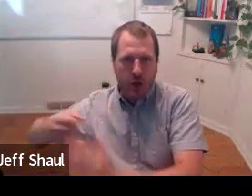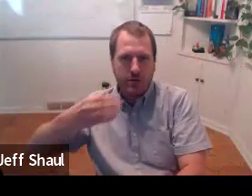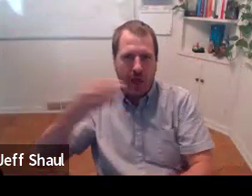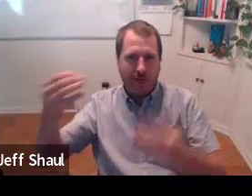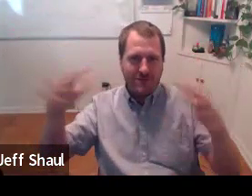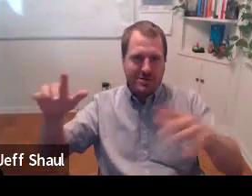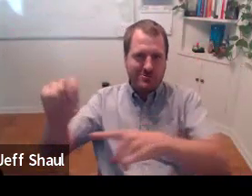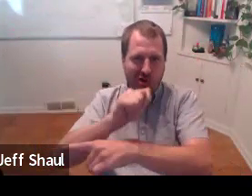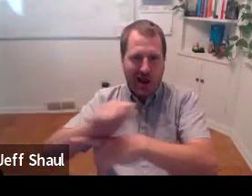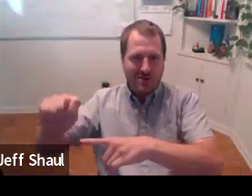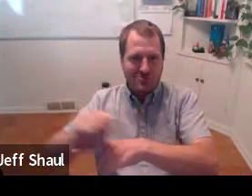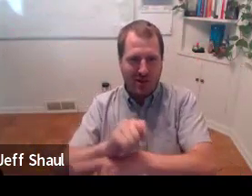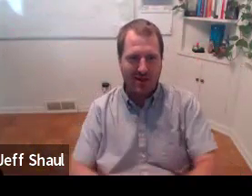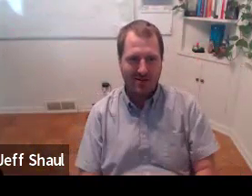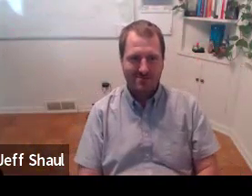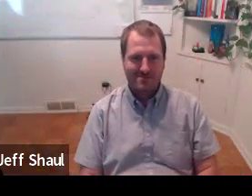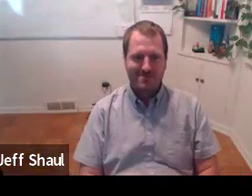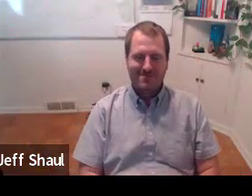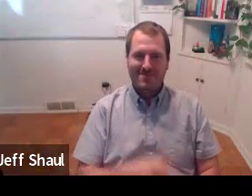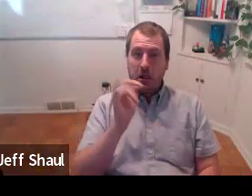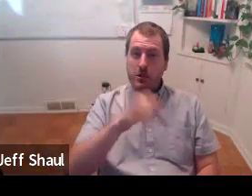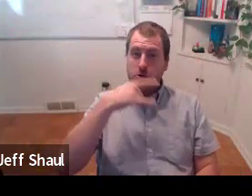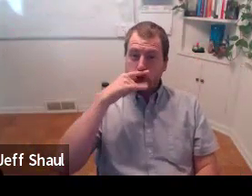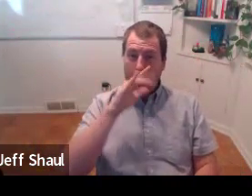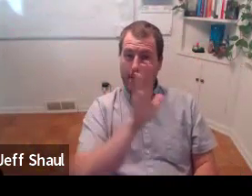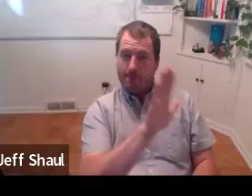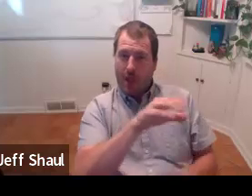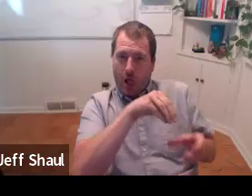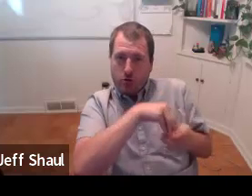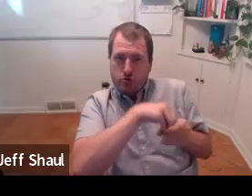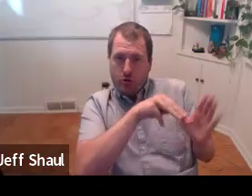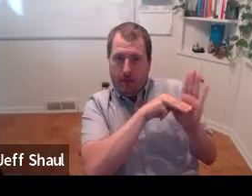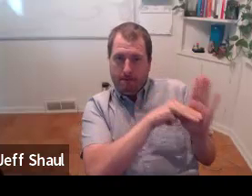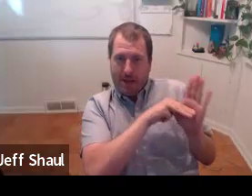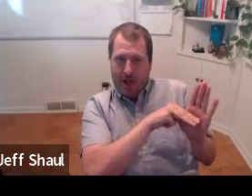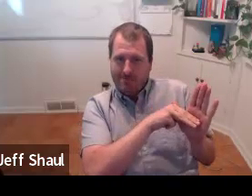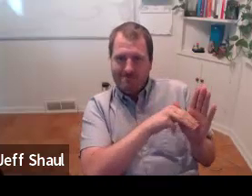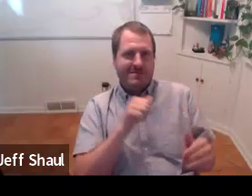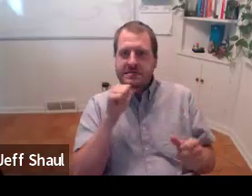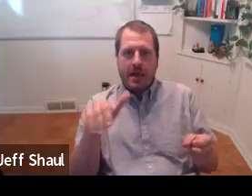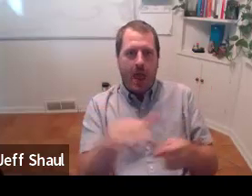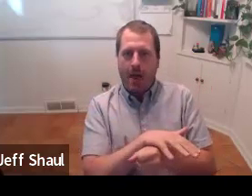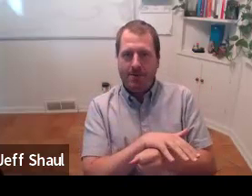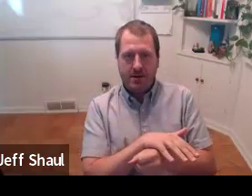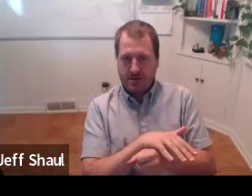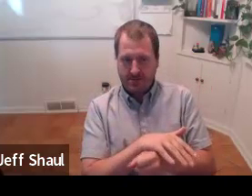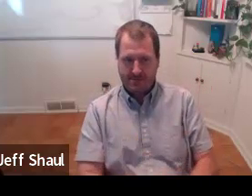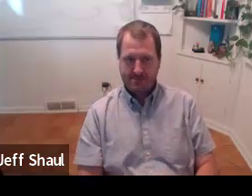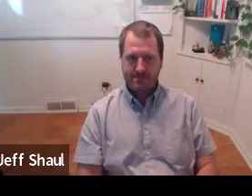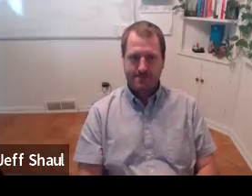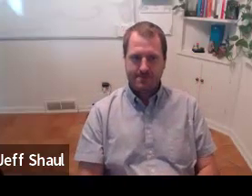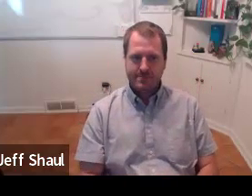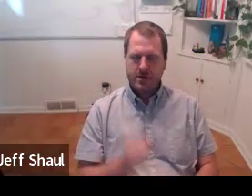the examples of the art and had that. So a kid their model